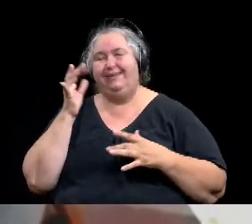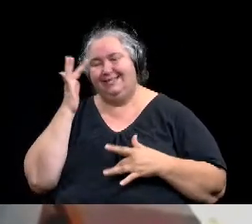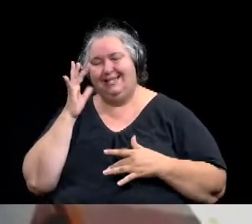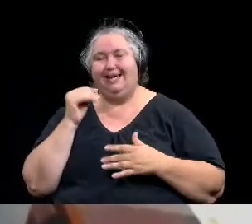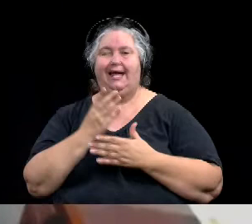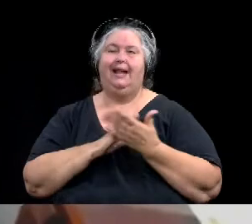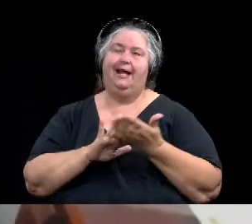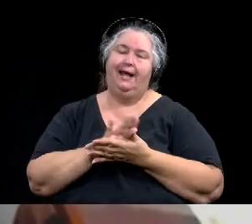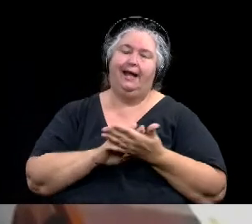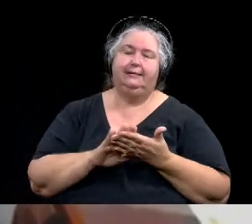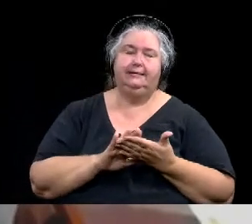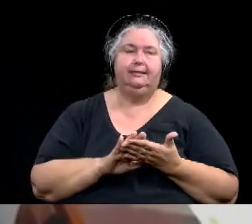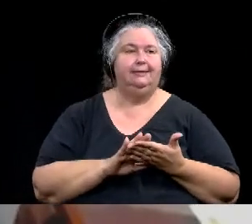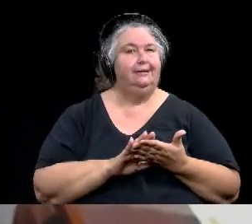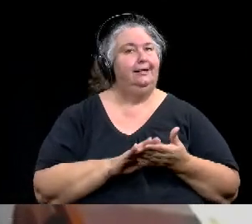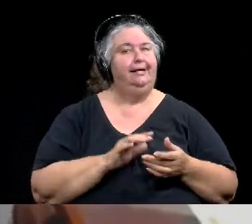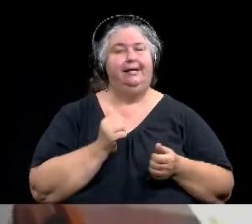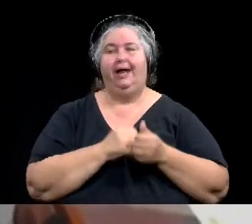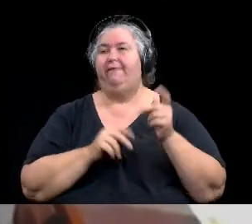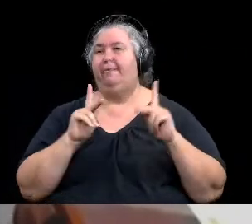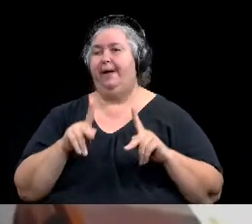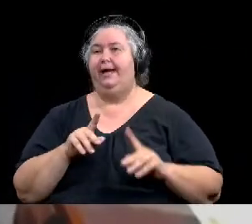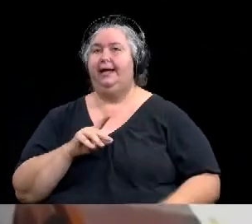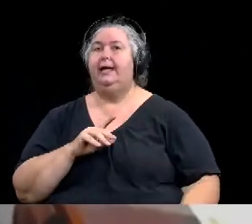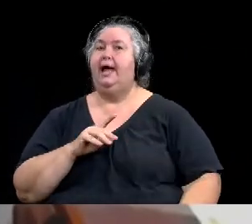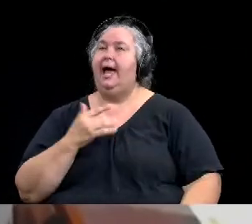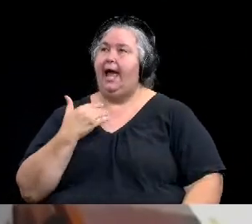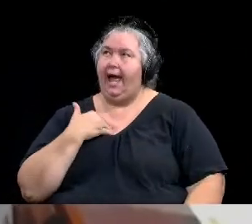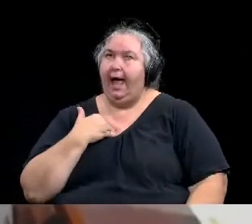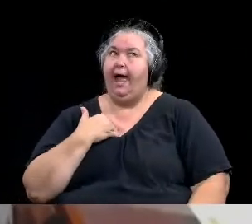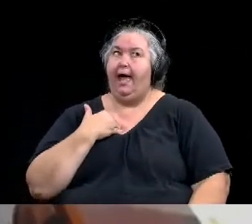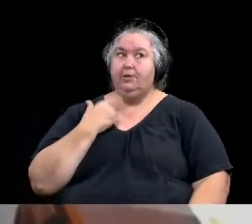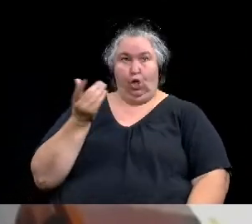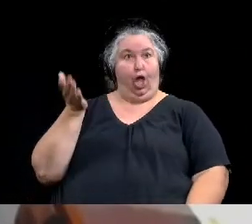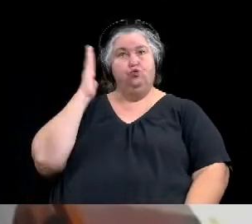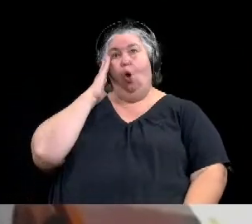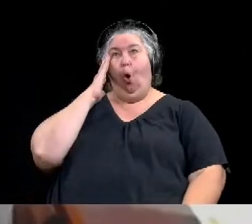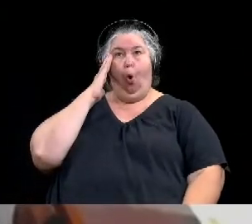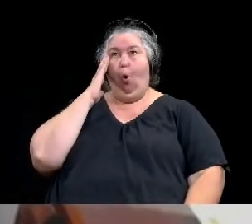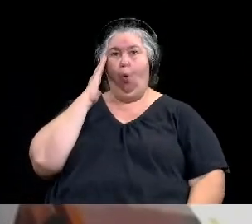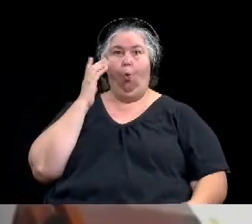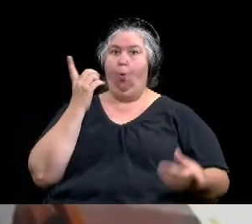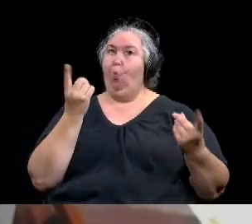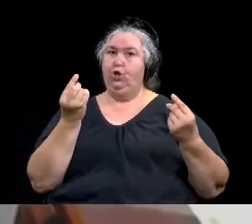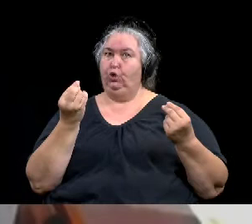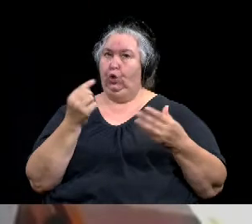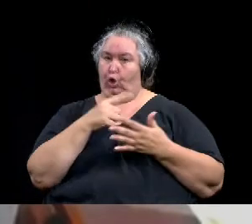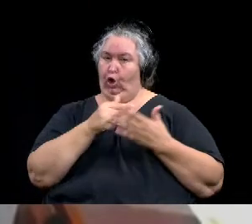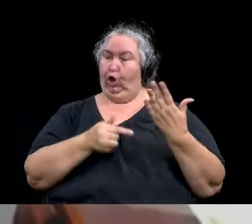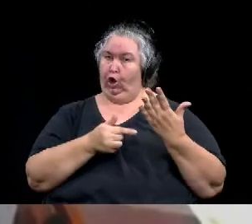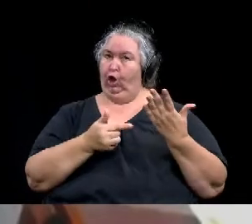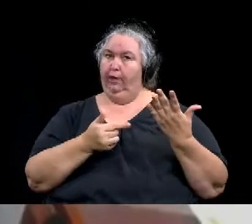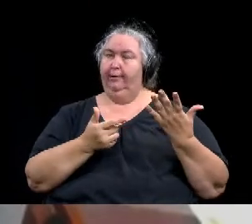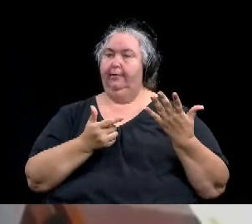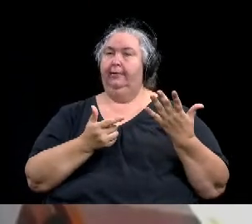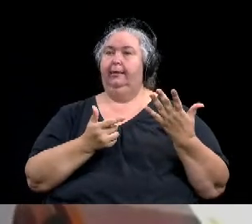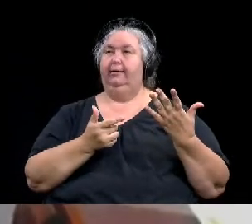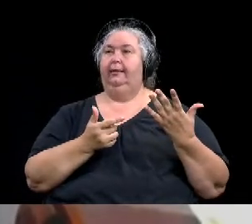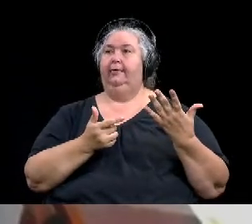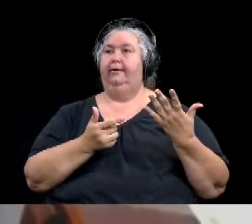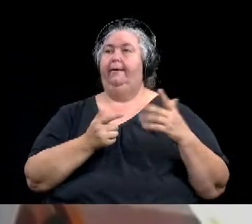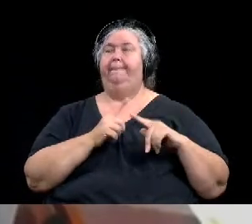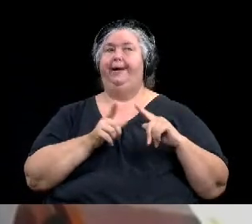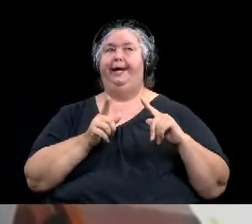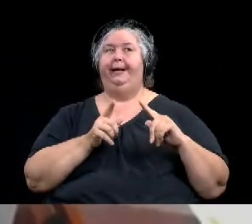everyone, I think, has that bundle of tools down and knows exactly what they are. I think to your